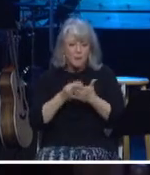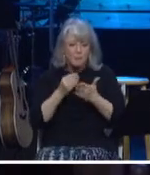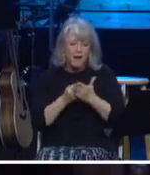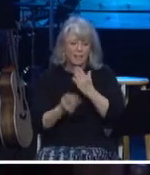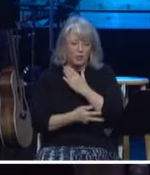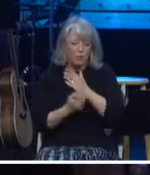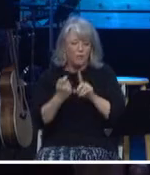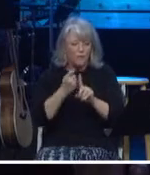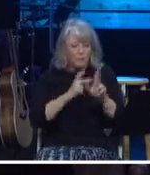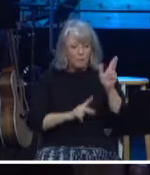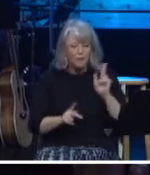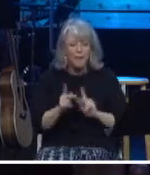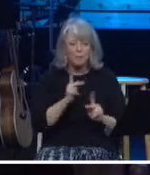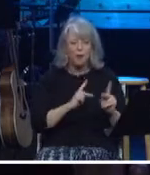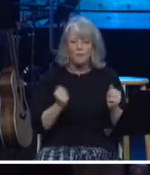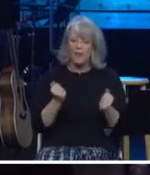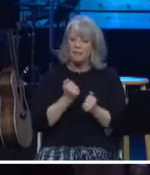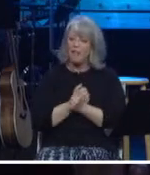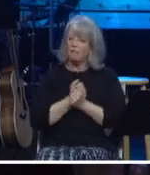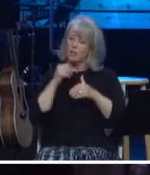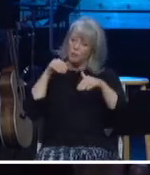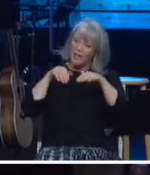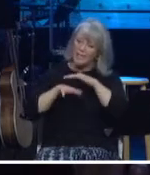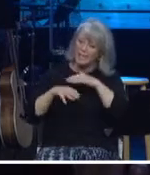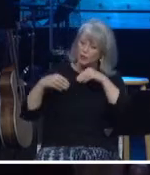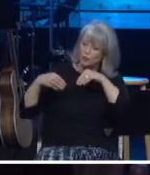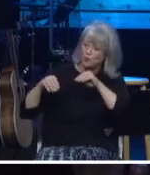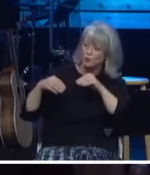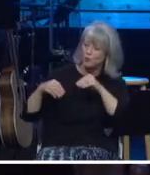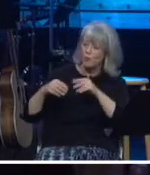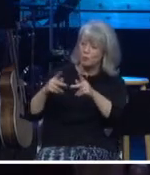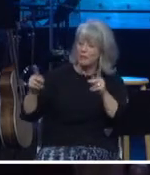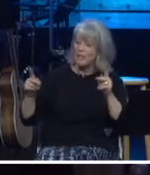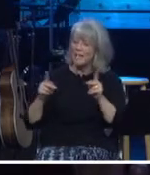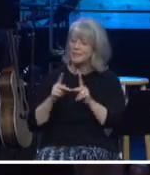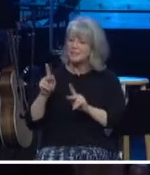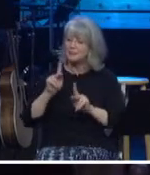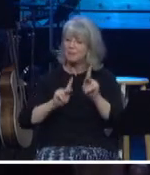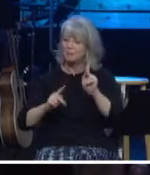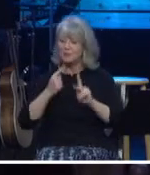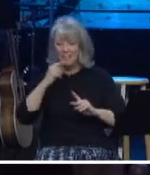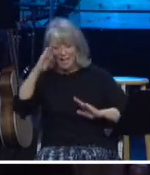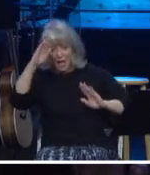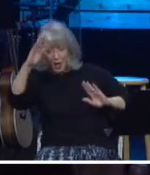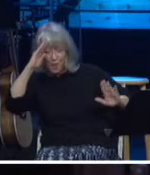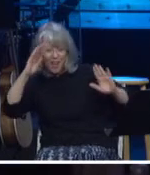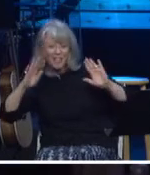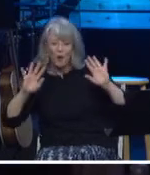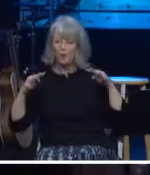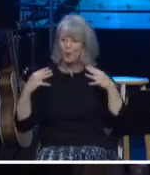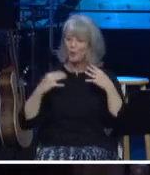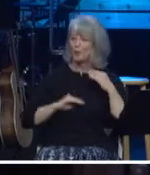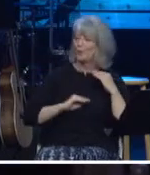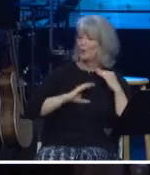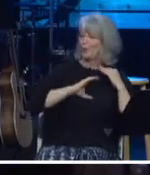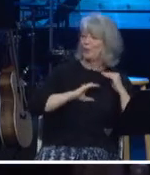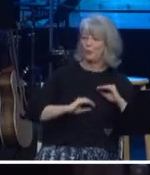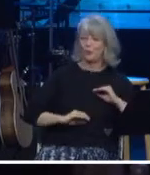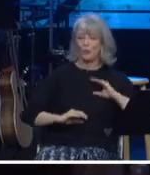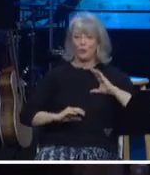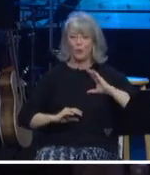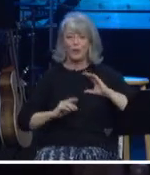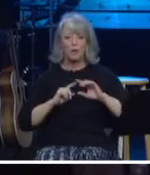the greetings they got in the marketplaces. They did not love Yahweh